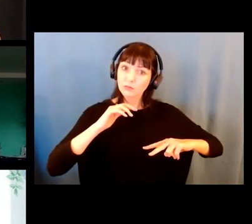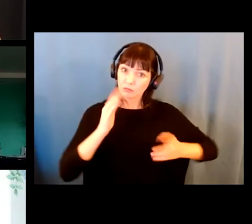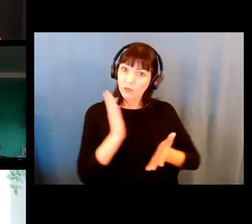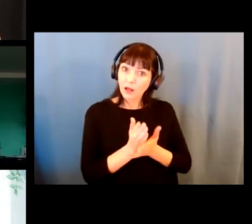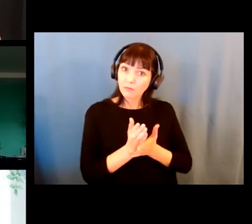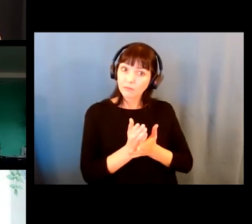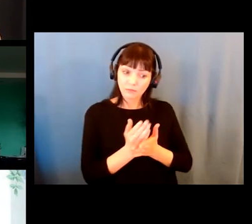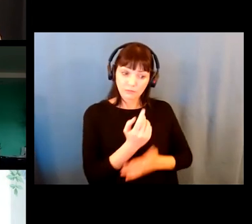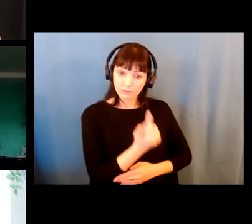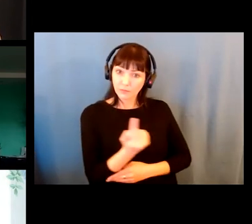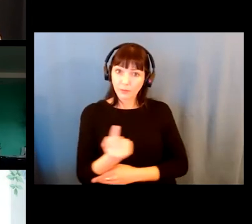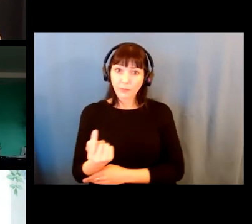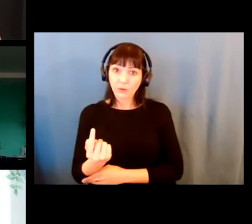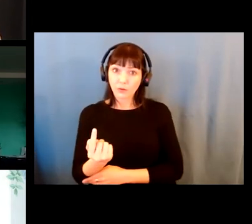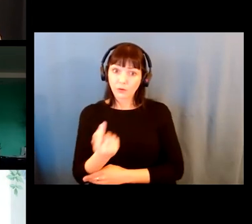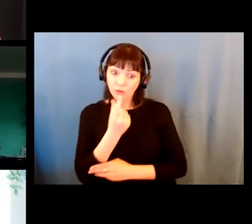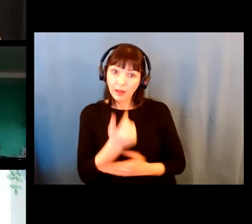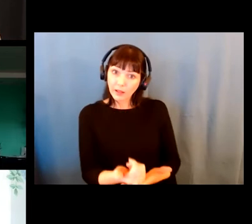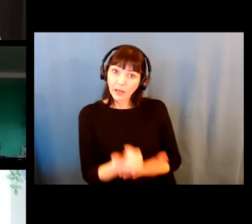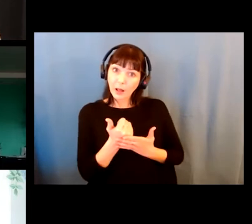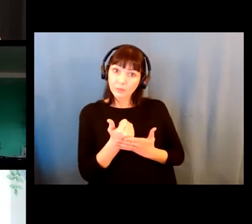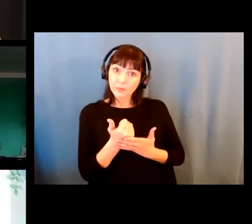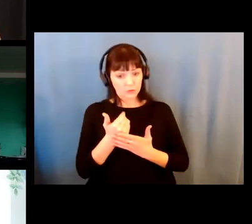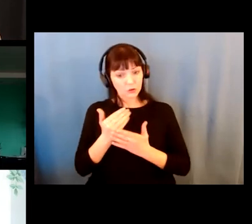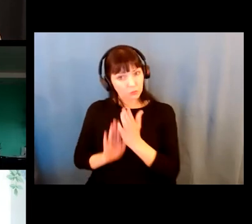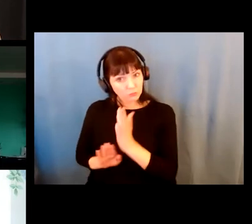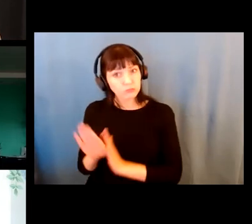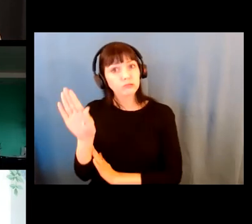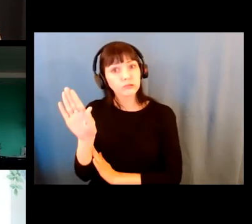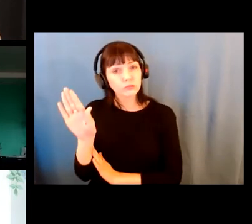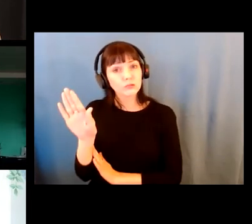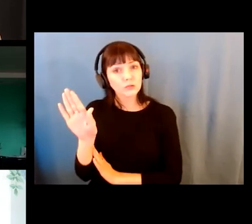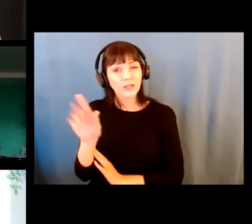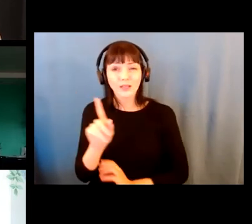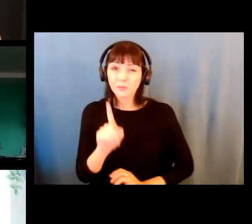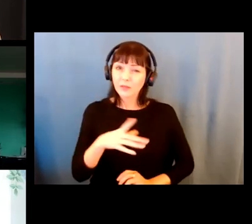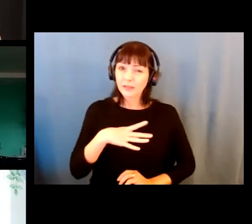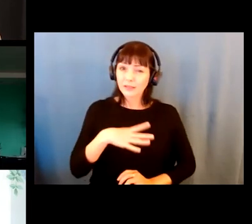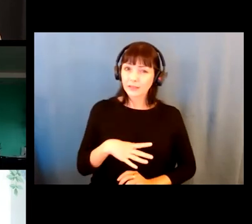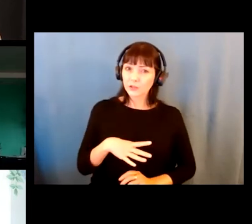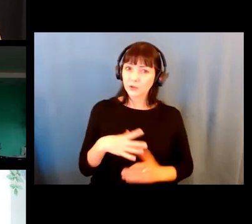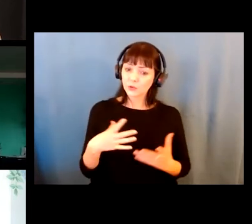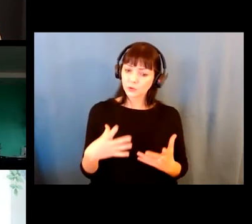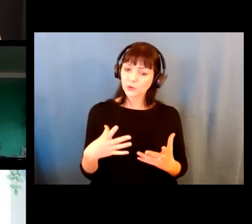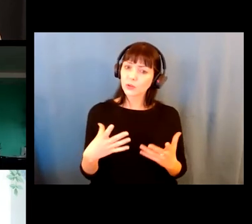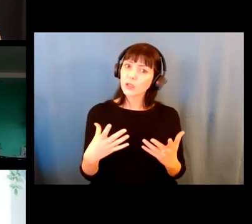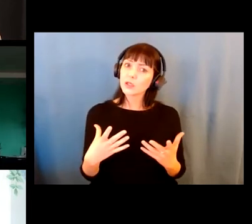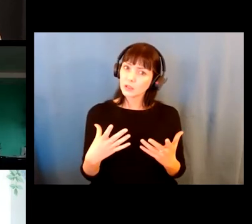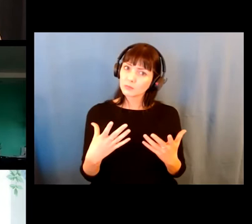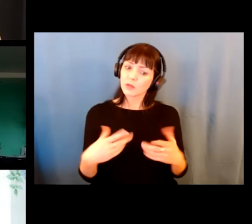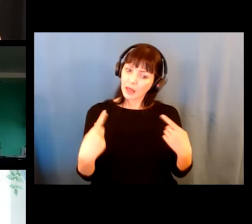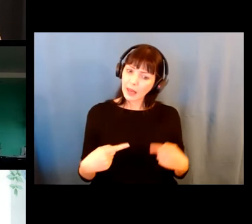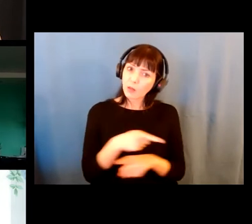who might have the knowledge to help them move forward. They've just got to make the conditions for being able to